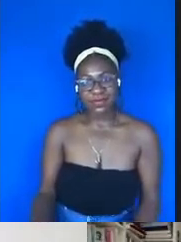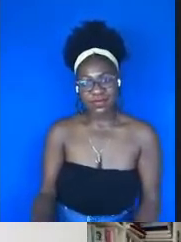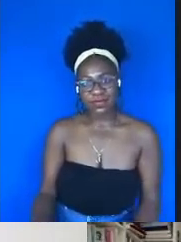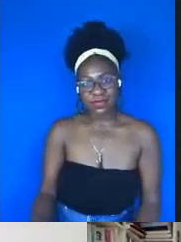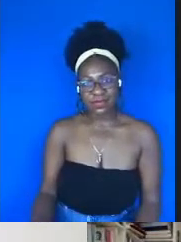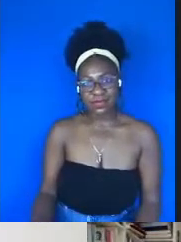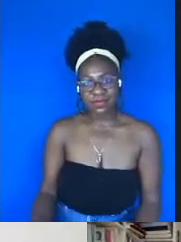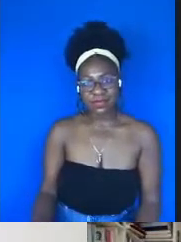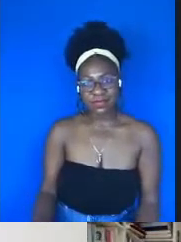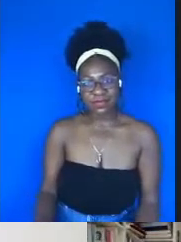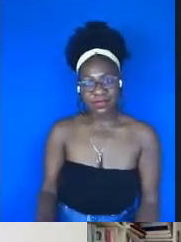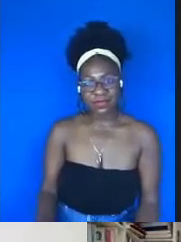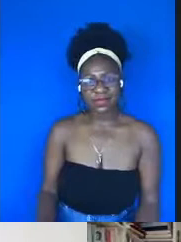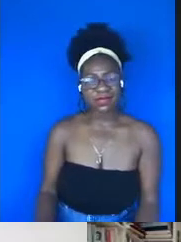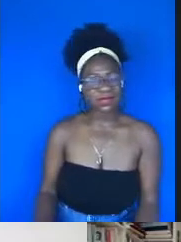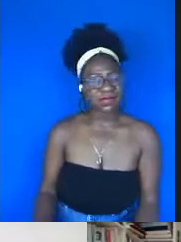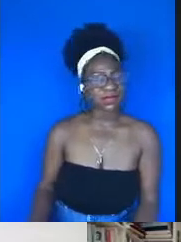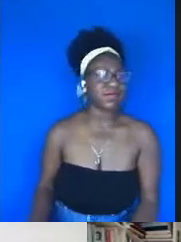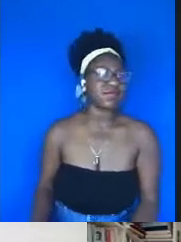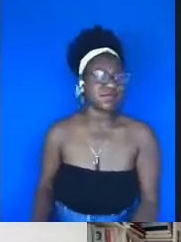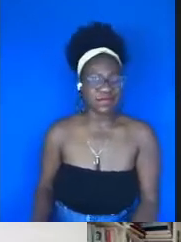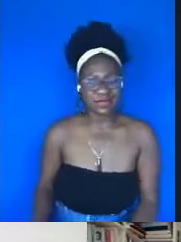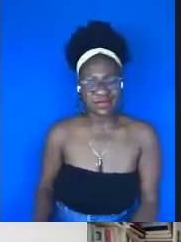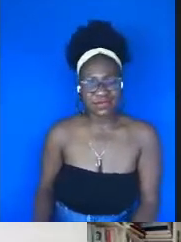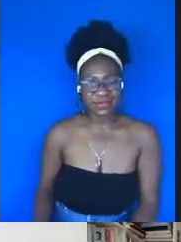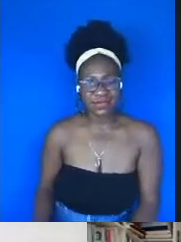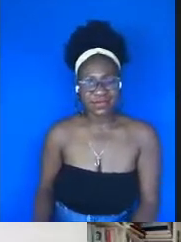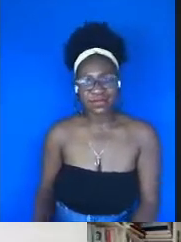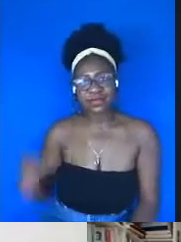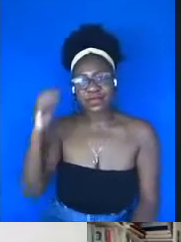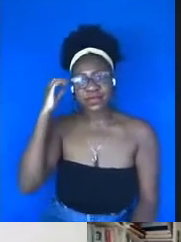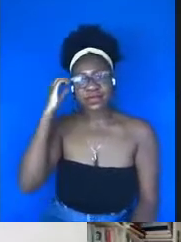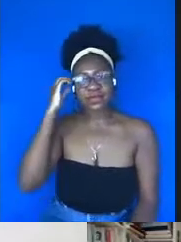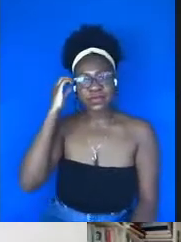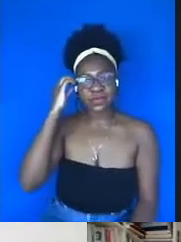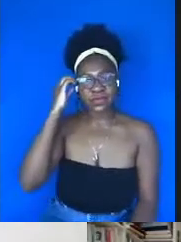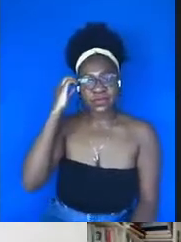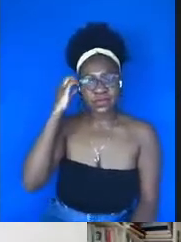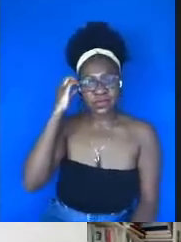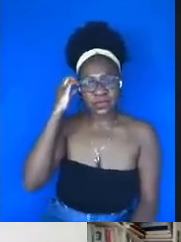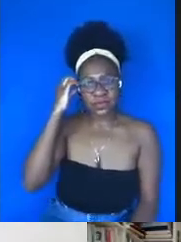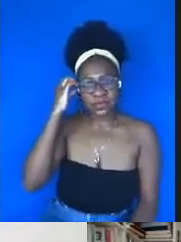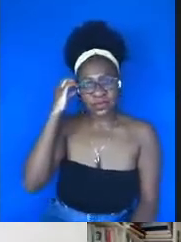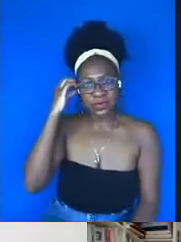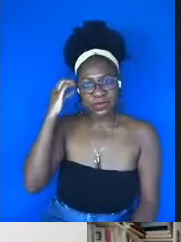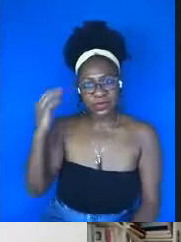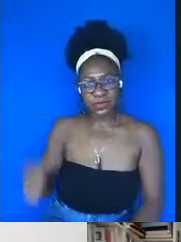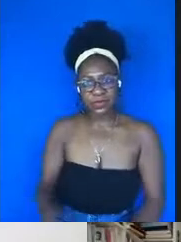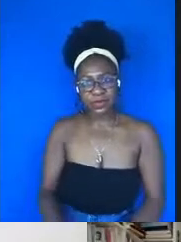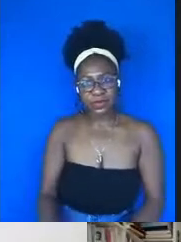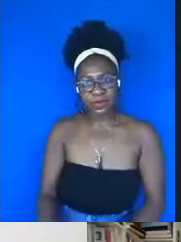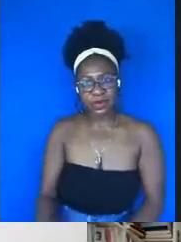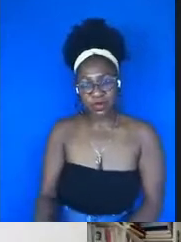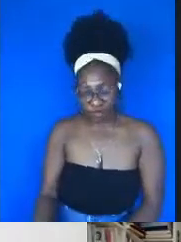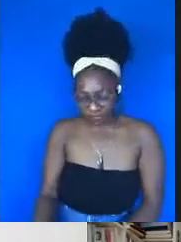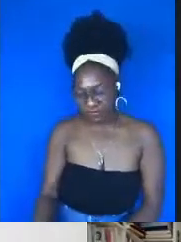out from all the time, of the conquering, the great lovers, the great, they're always men.